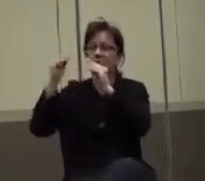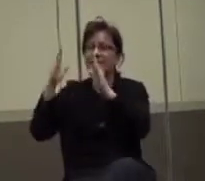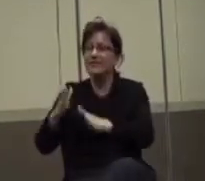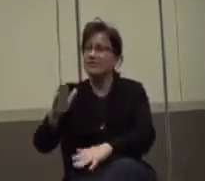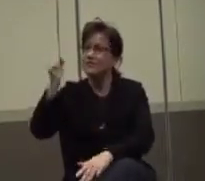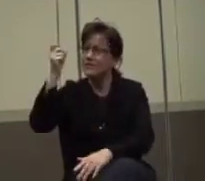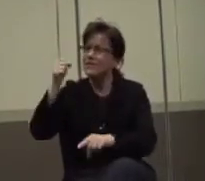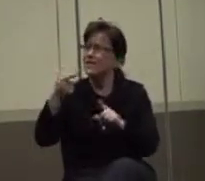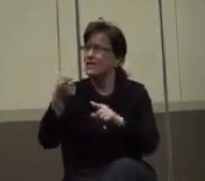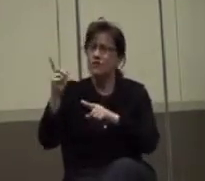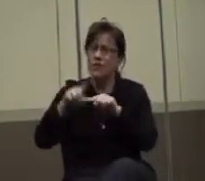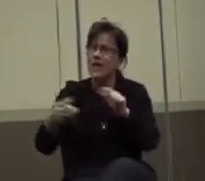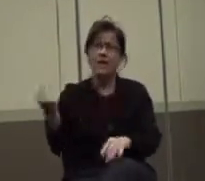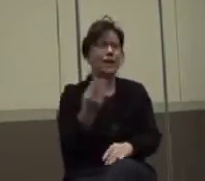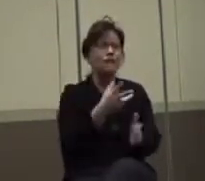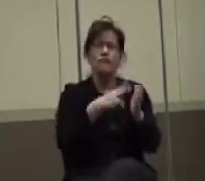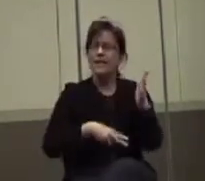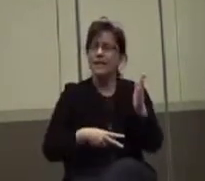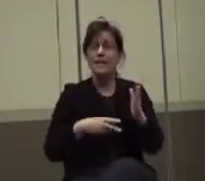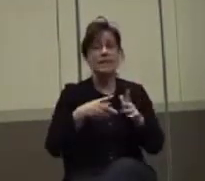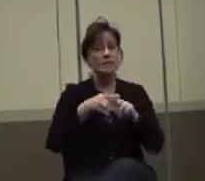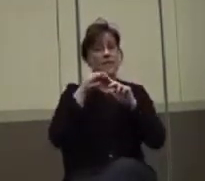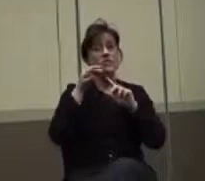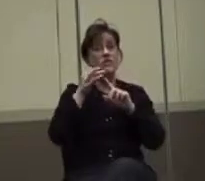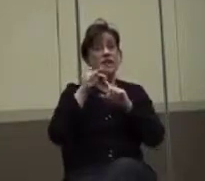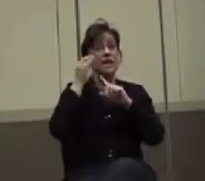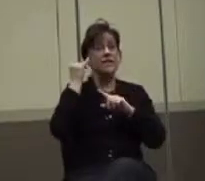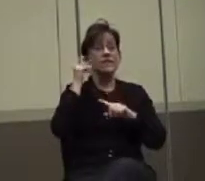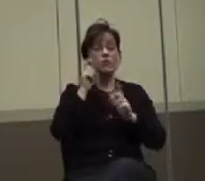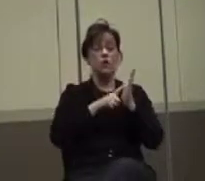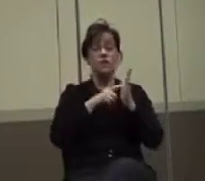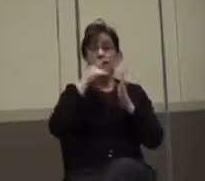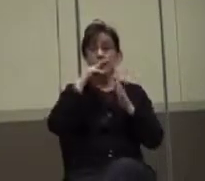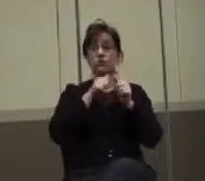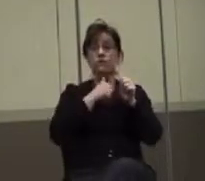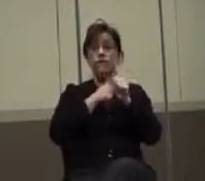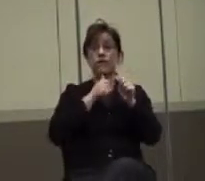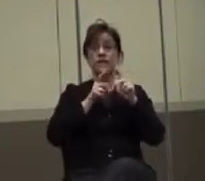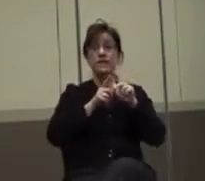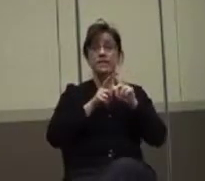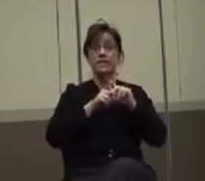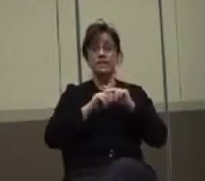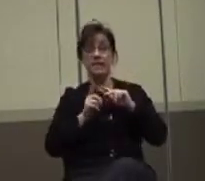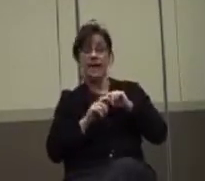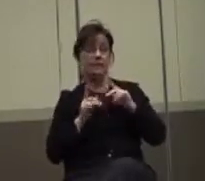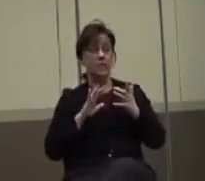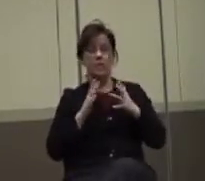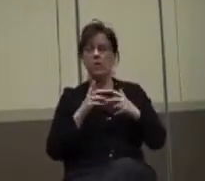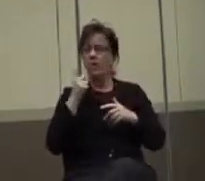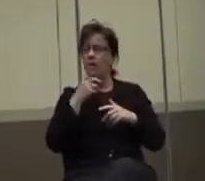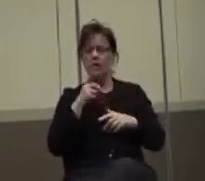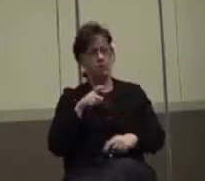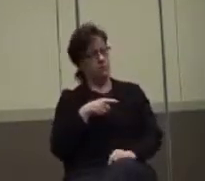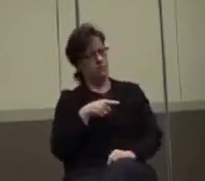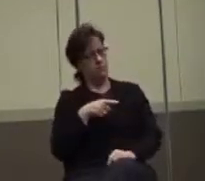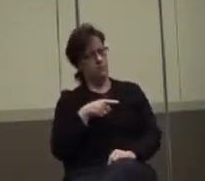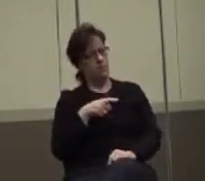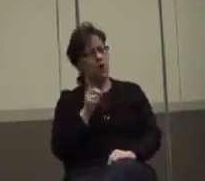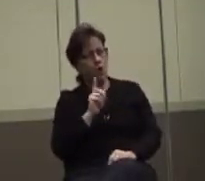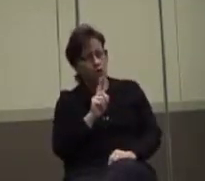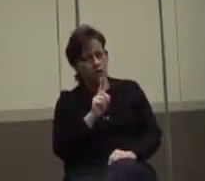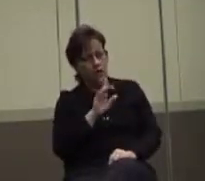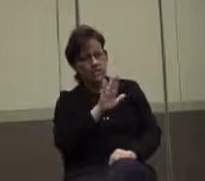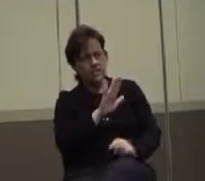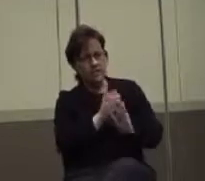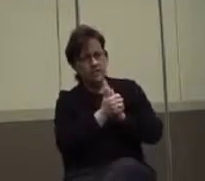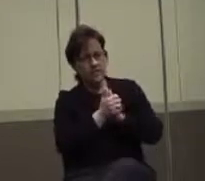avoiding and escaping. One of the big things that you should be looking at is Do I know where this kid's skill level is,